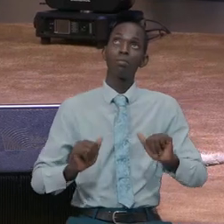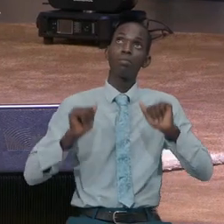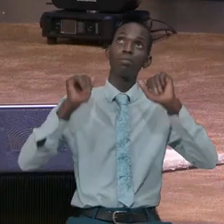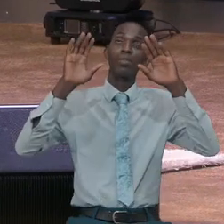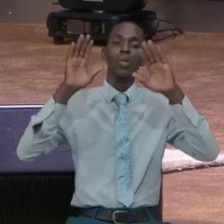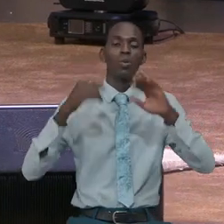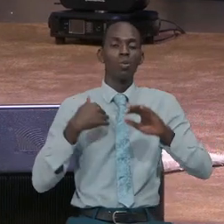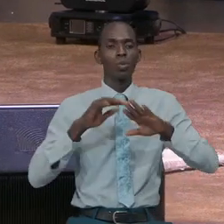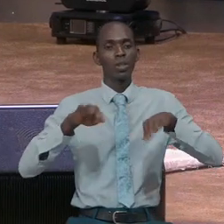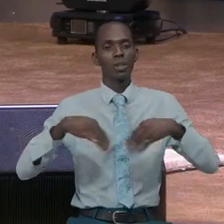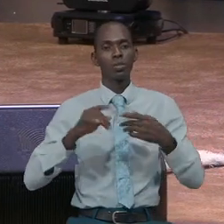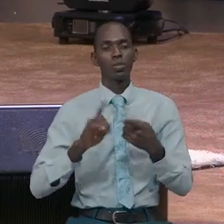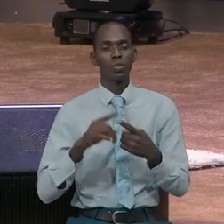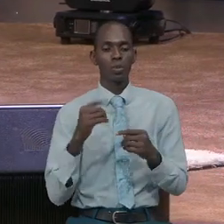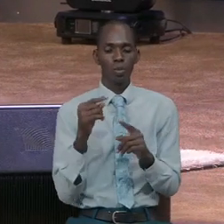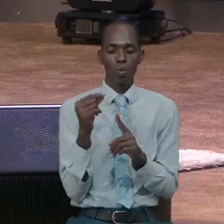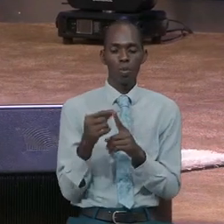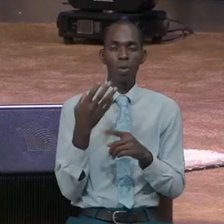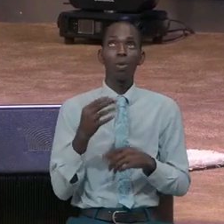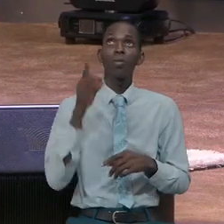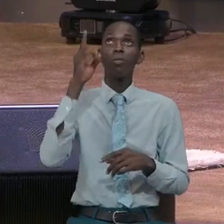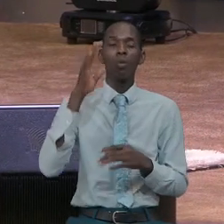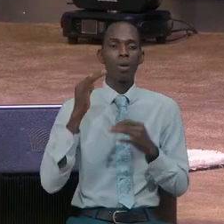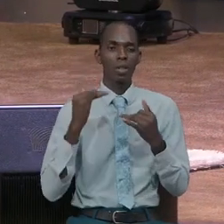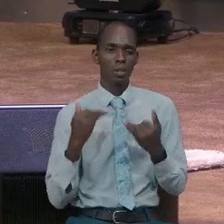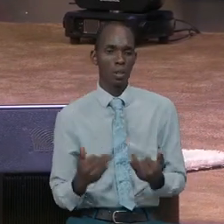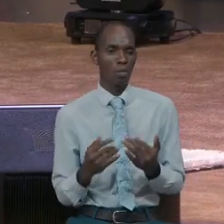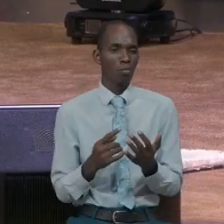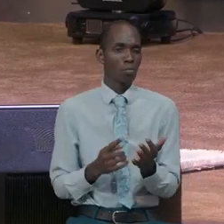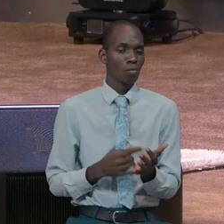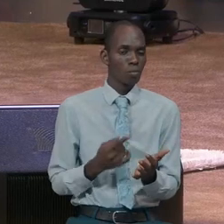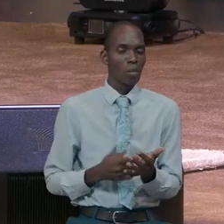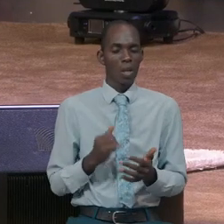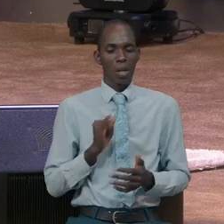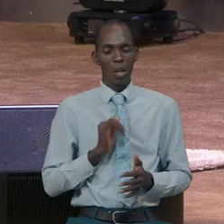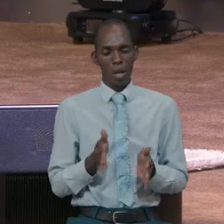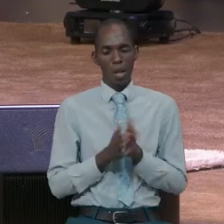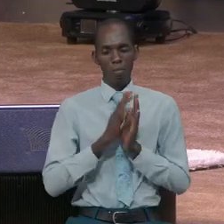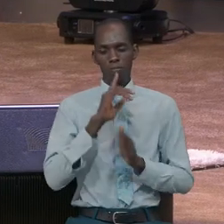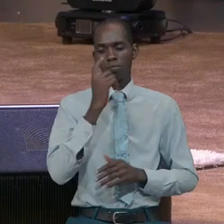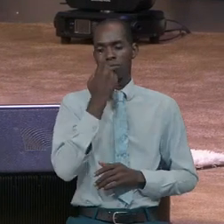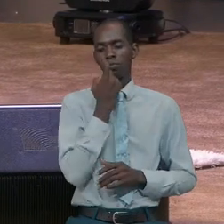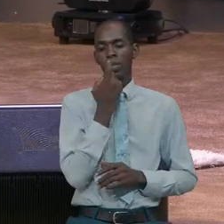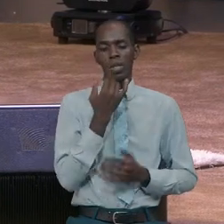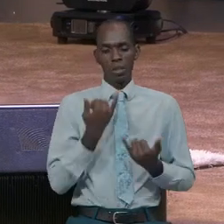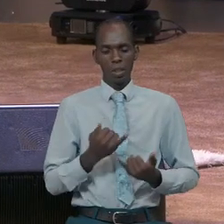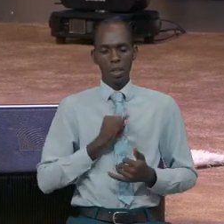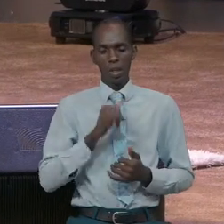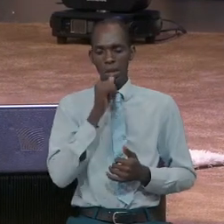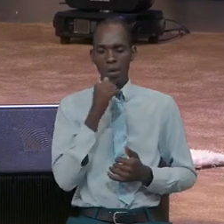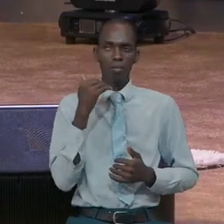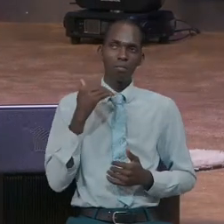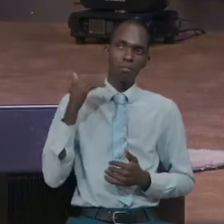give to the Word of God now. I sometimes ask myself, now I'm an adult, how did